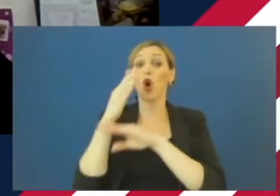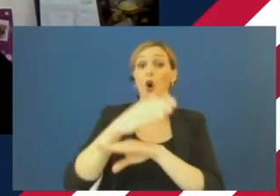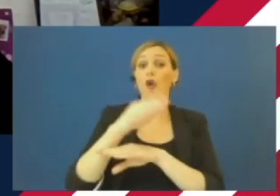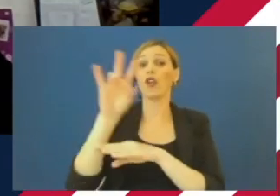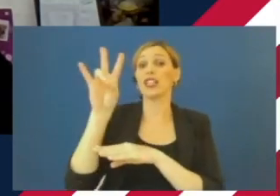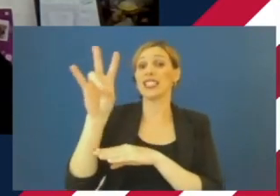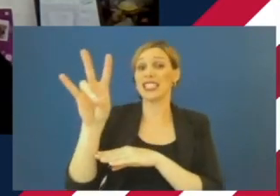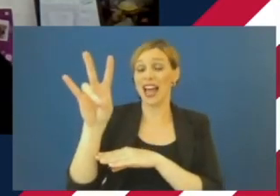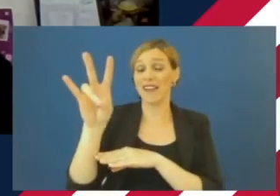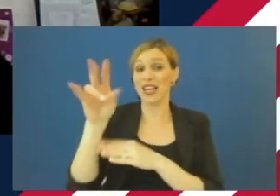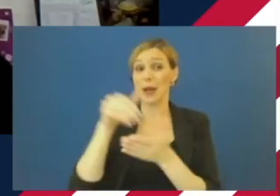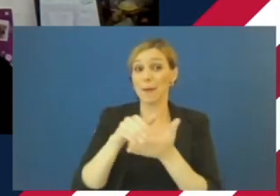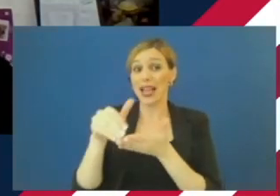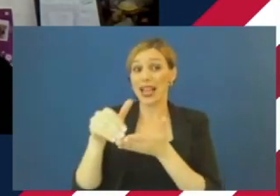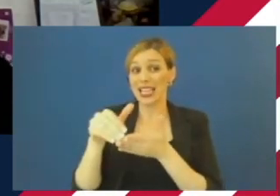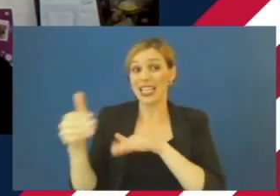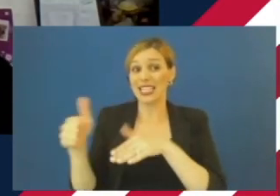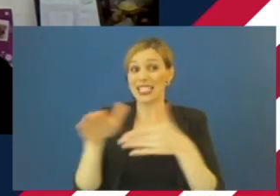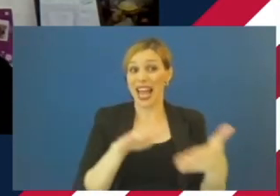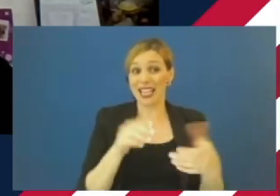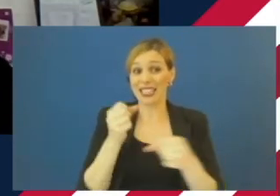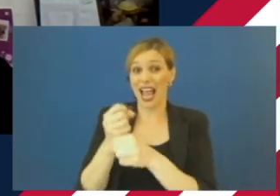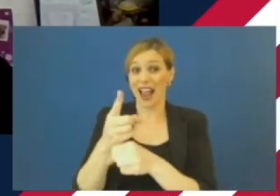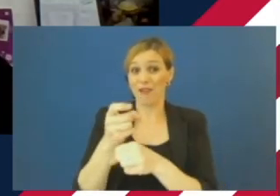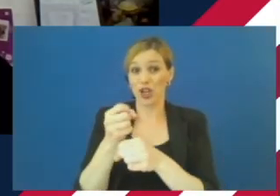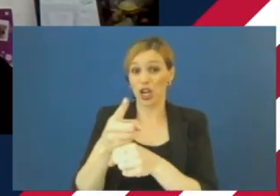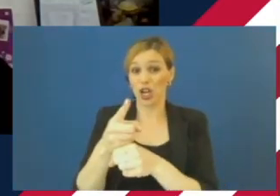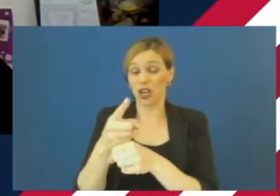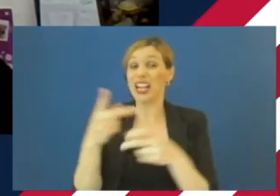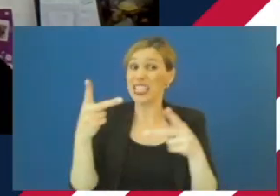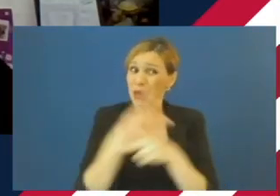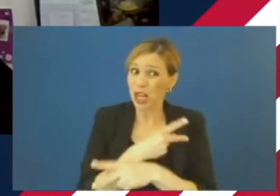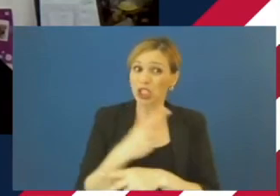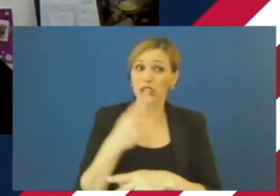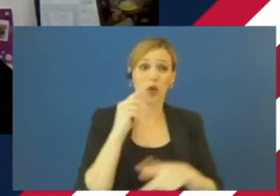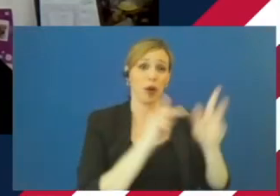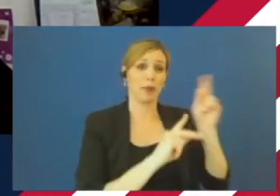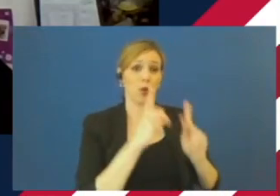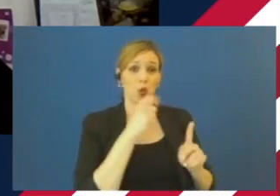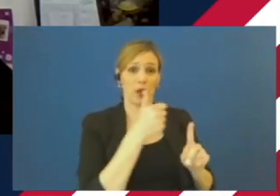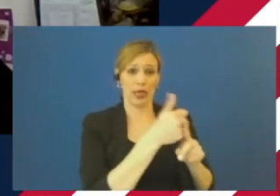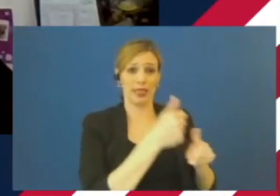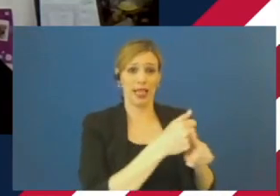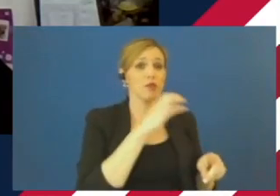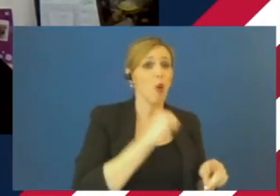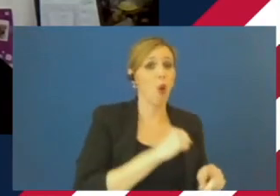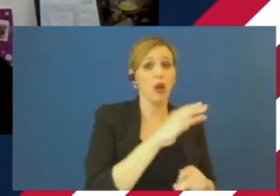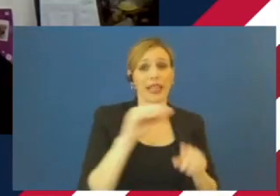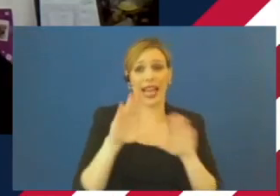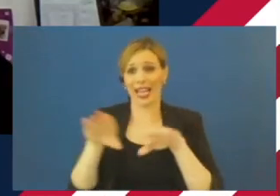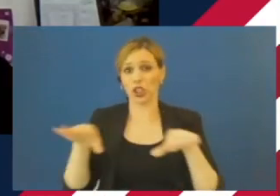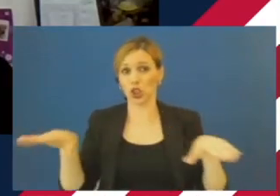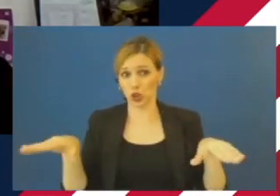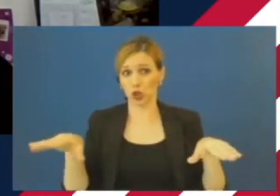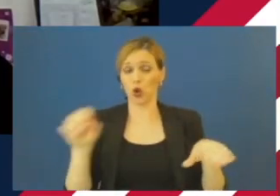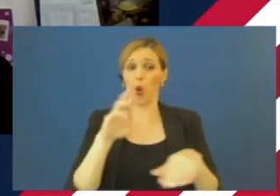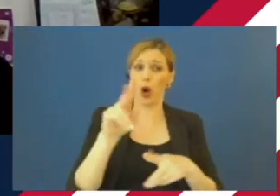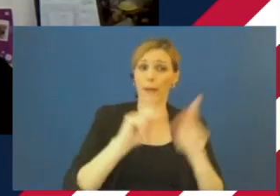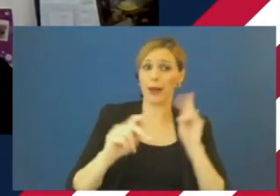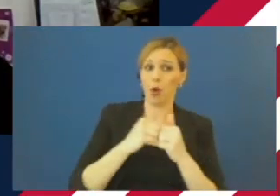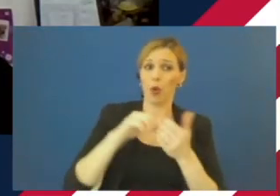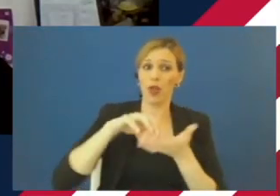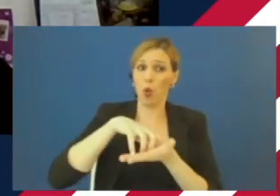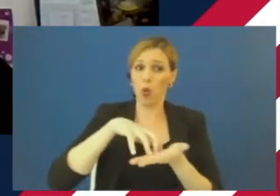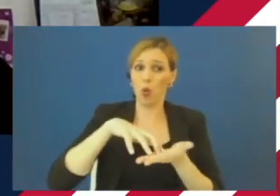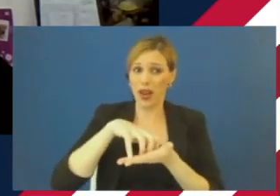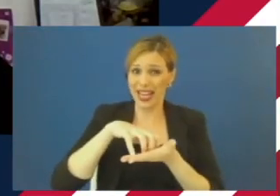hard on our children and elderly, especially those with a weakened immune system. Communities of color have suffered enough, and we must restore the